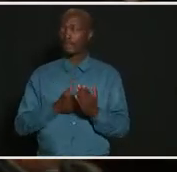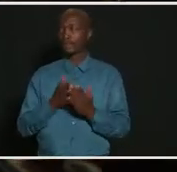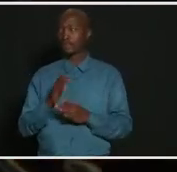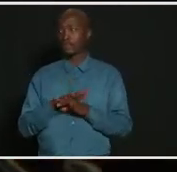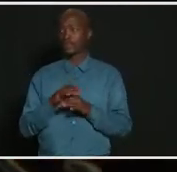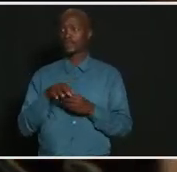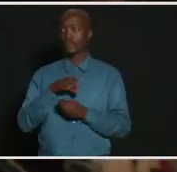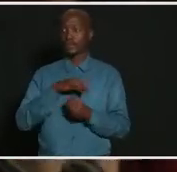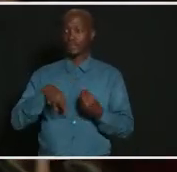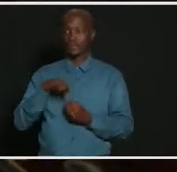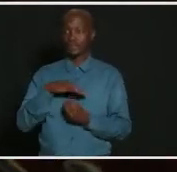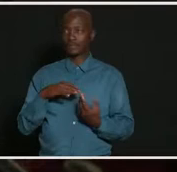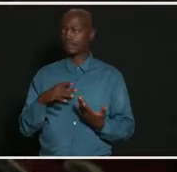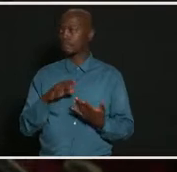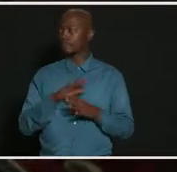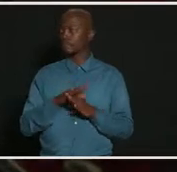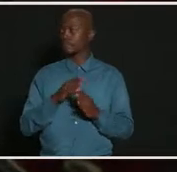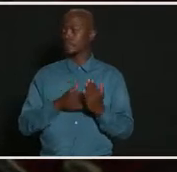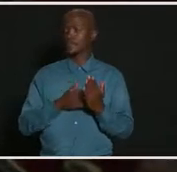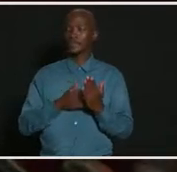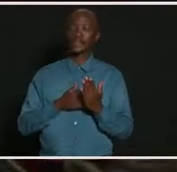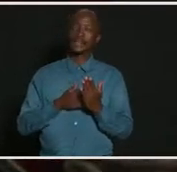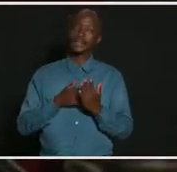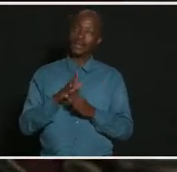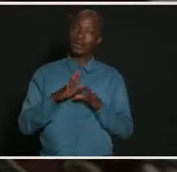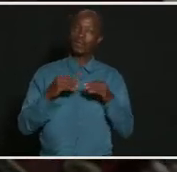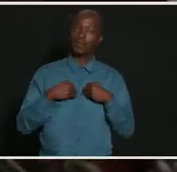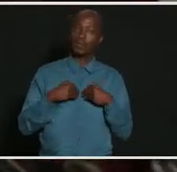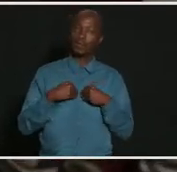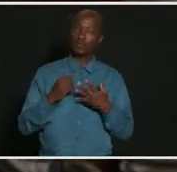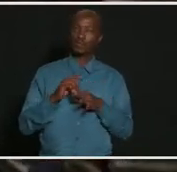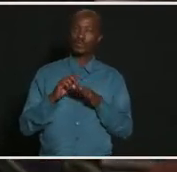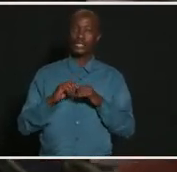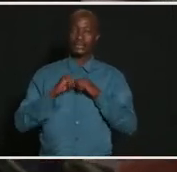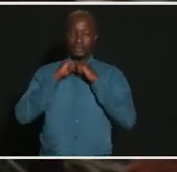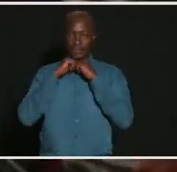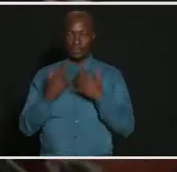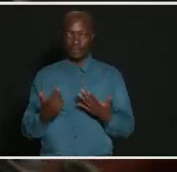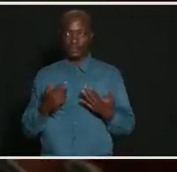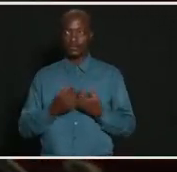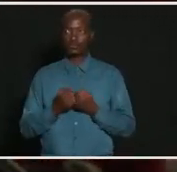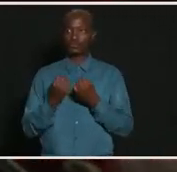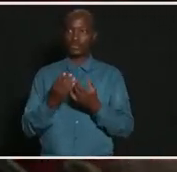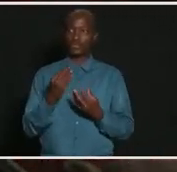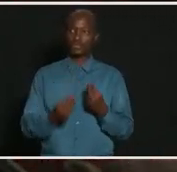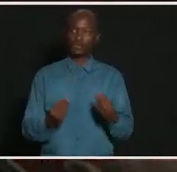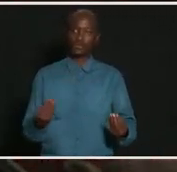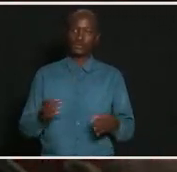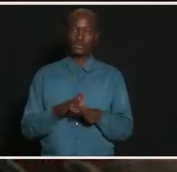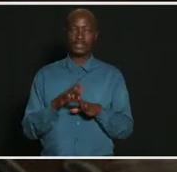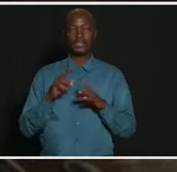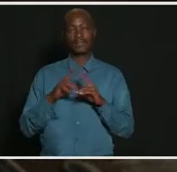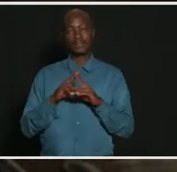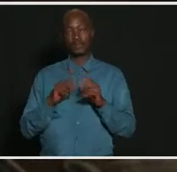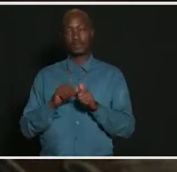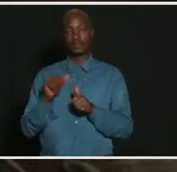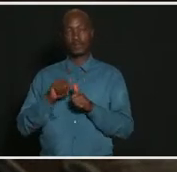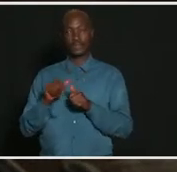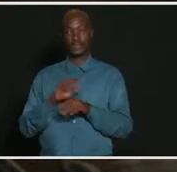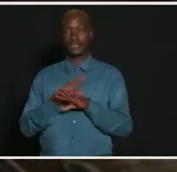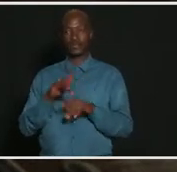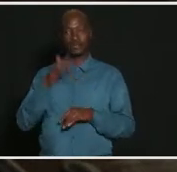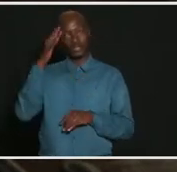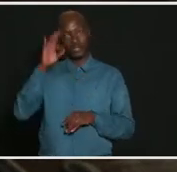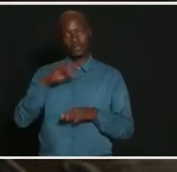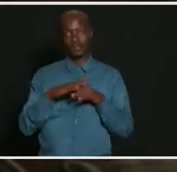our family the right of our own right as parents to give our children the very best and not